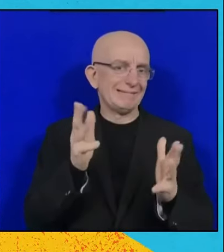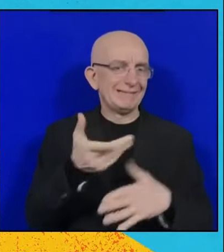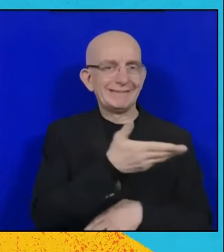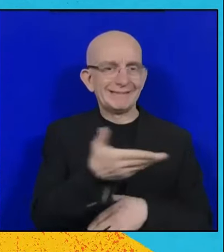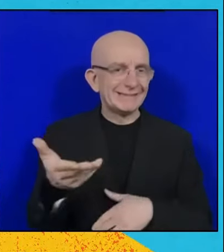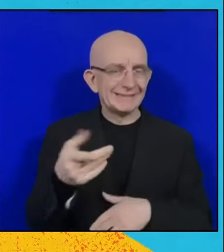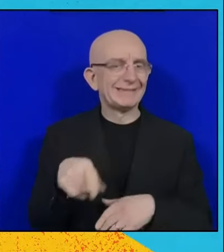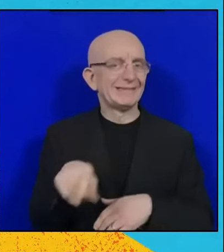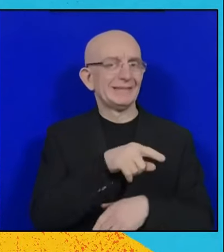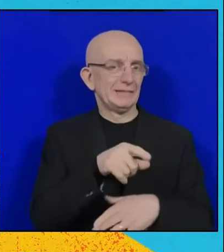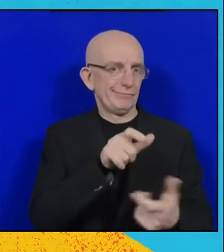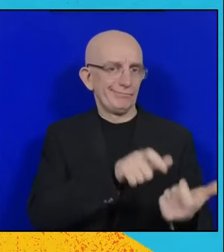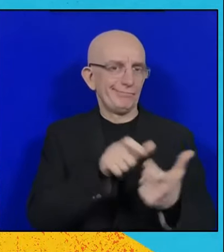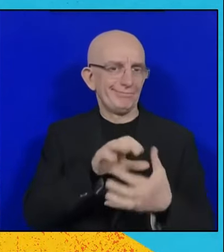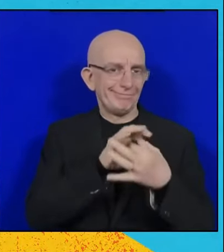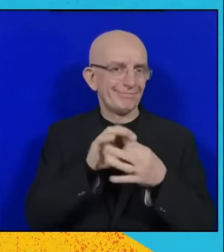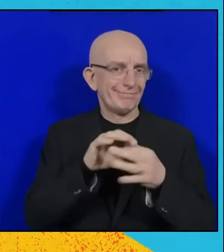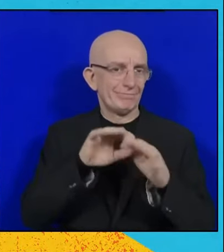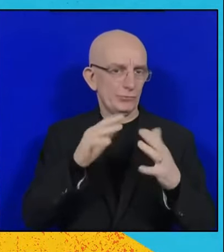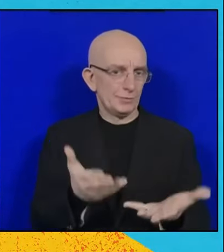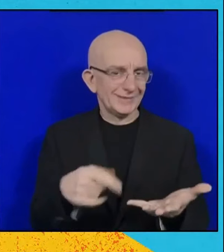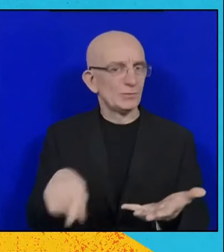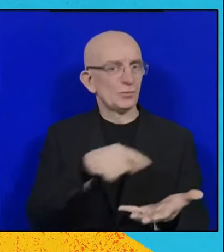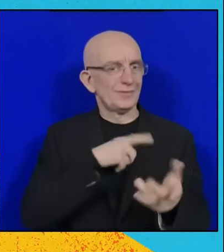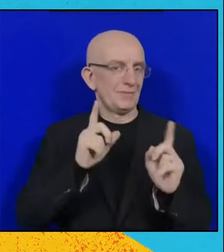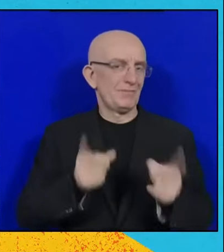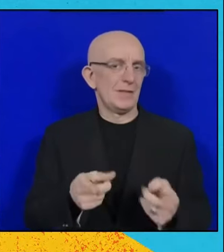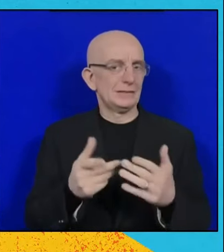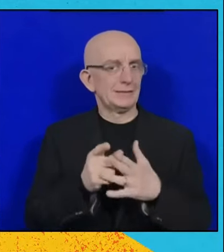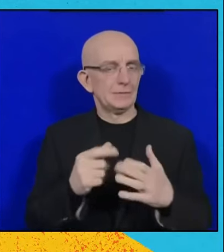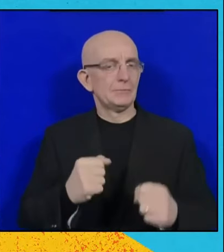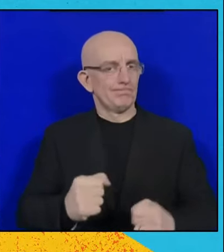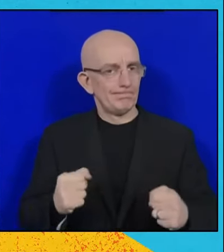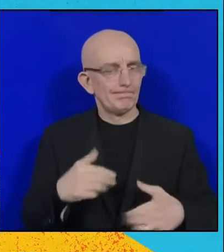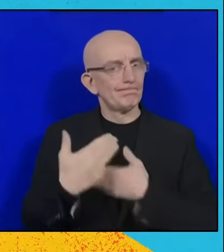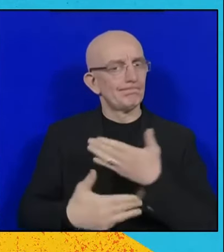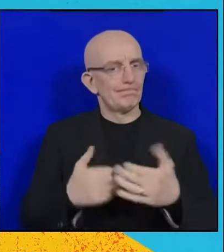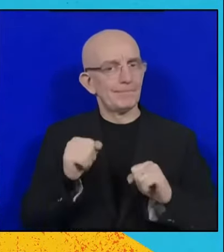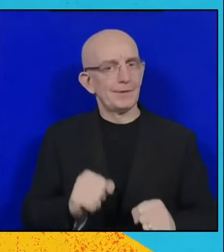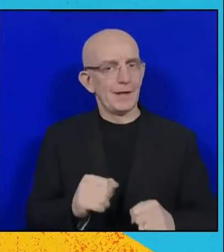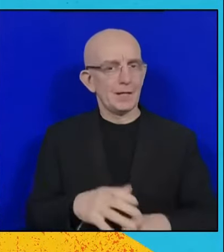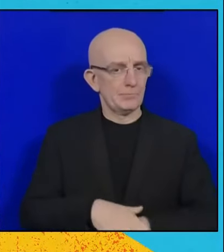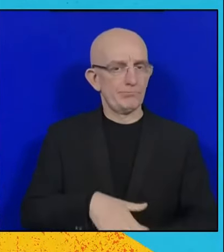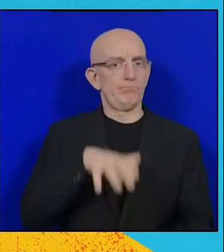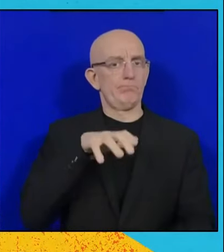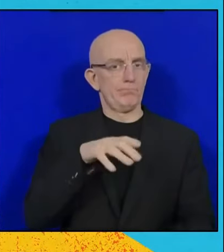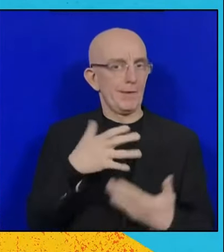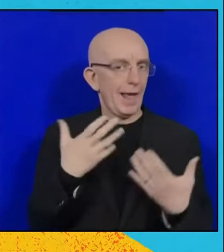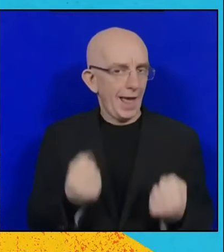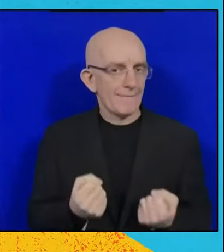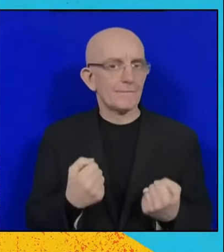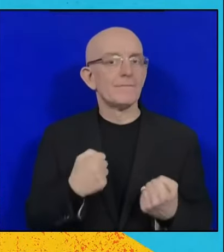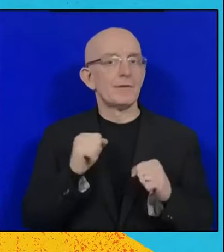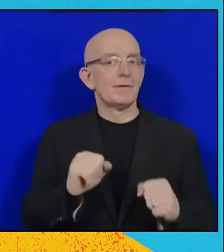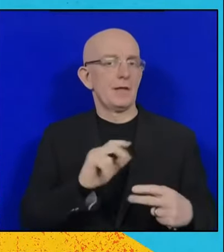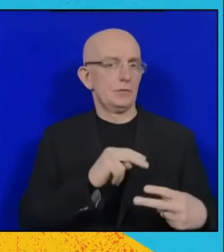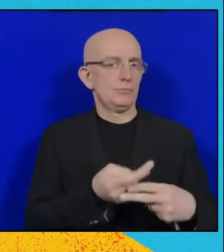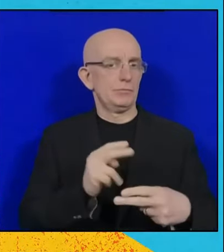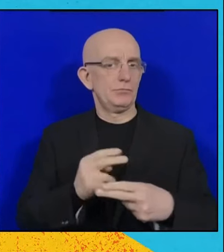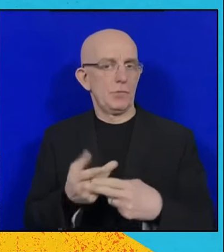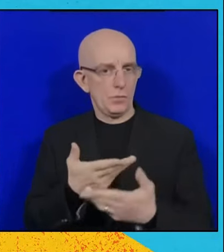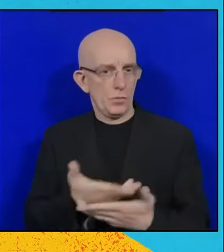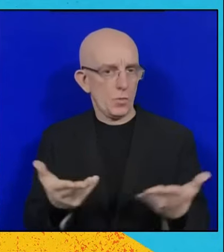and ultimately its root causes. Thank you. Yeah, I like what you say about the lack of political will, right? And I think it goes back to the point